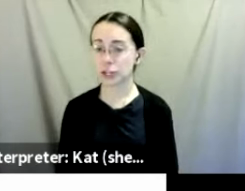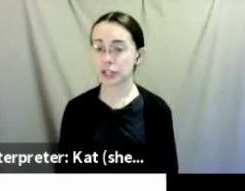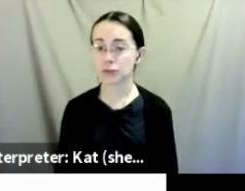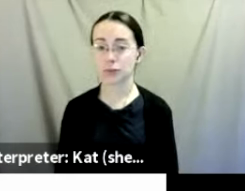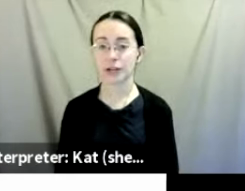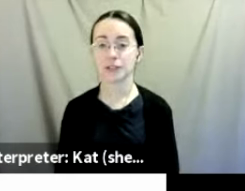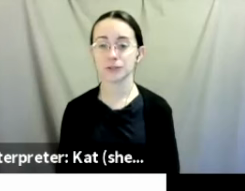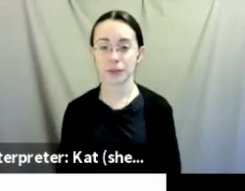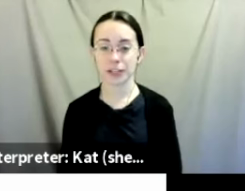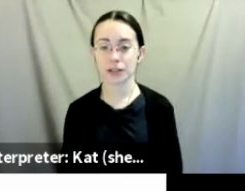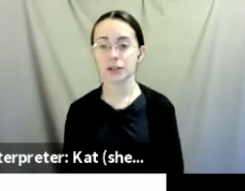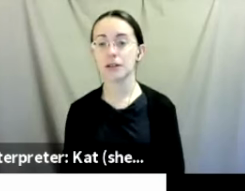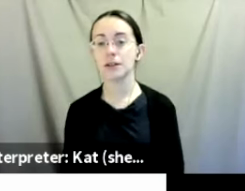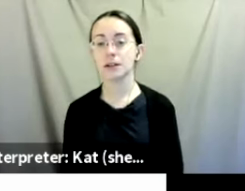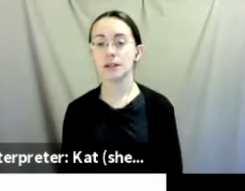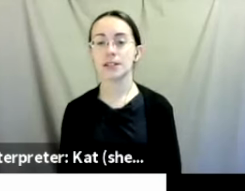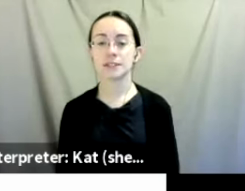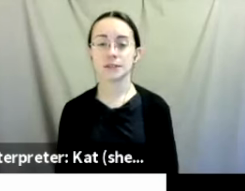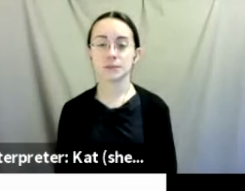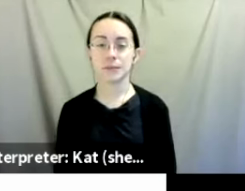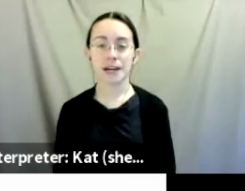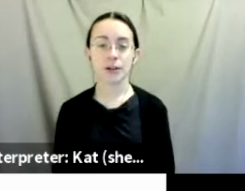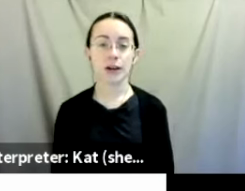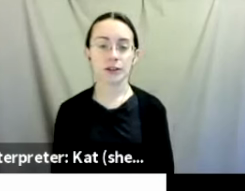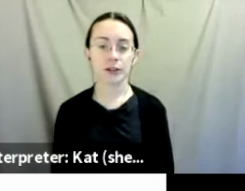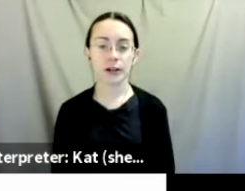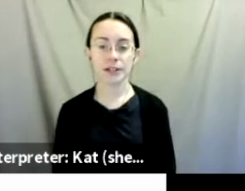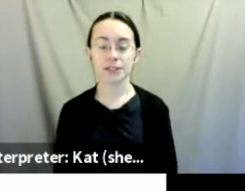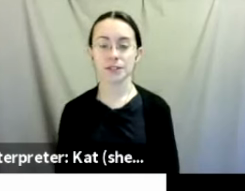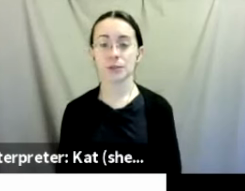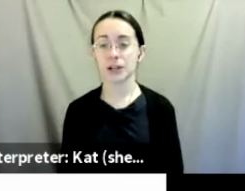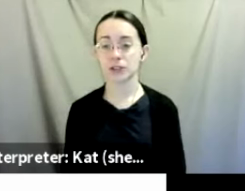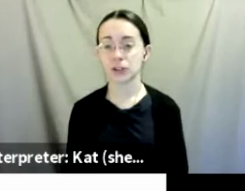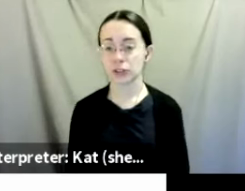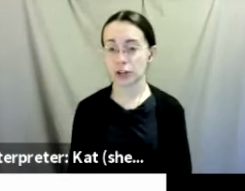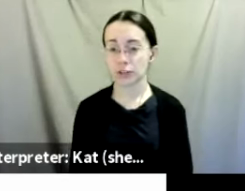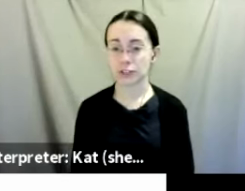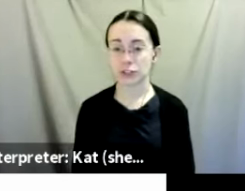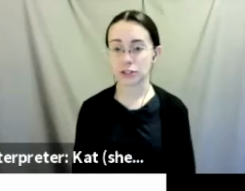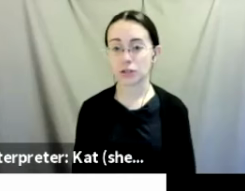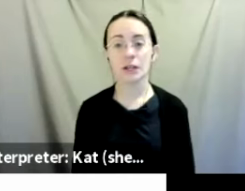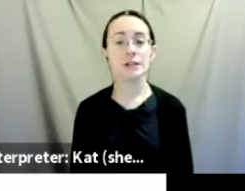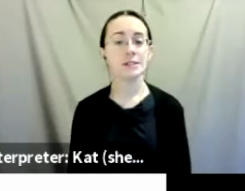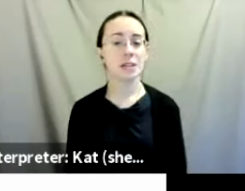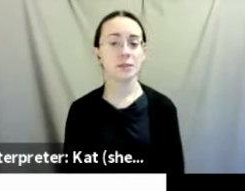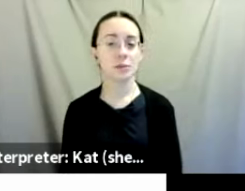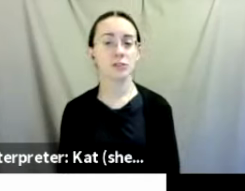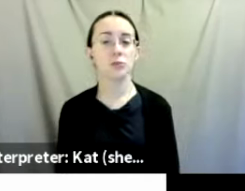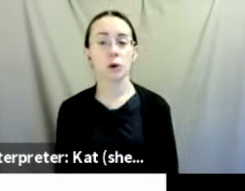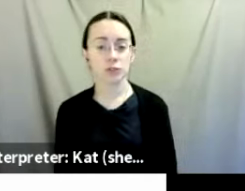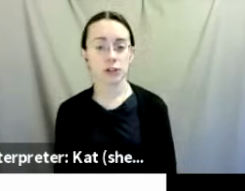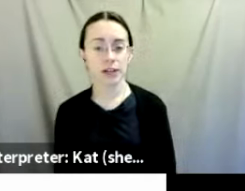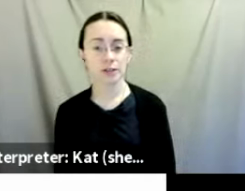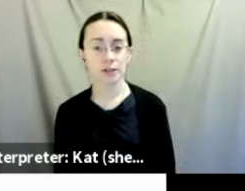open communication with parents and family. That doesn't matter whether or not the parents start the conversation. Sometimes the